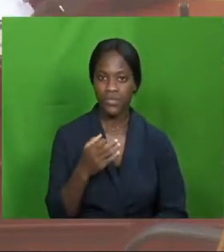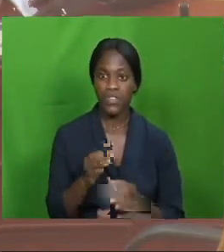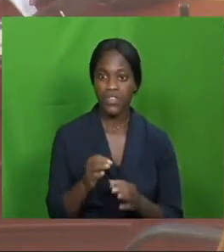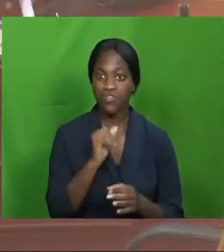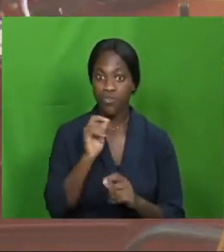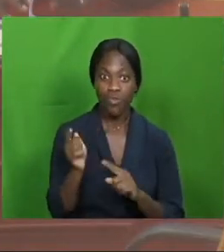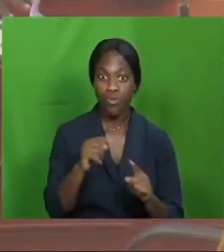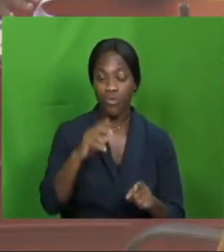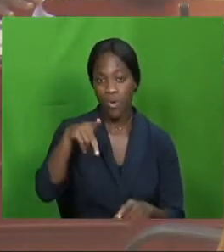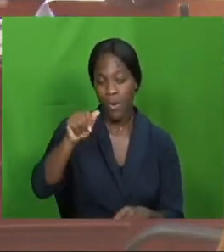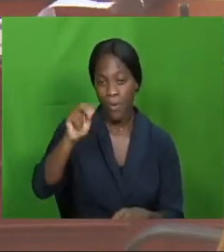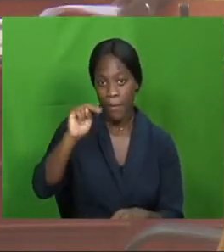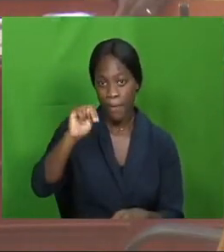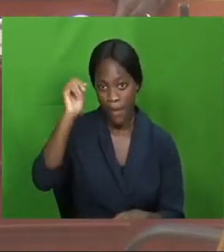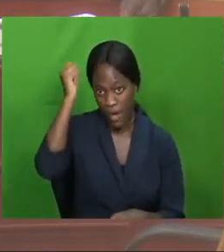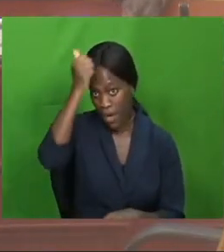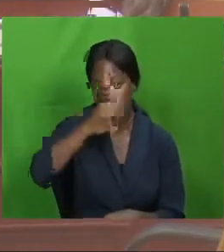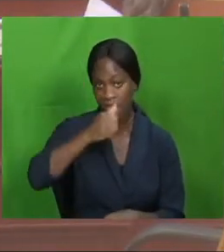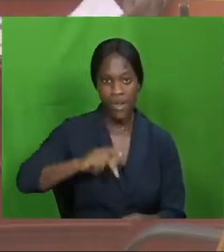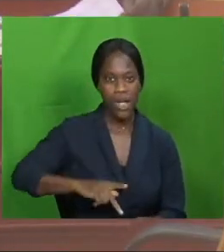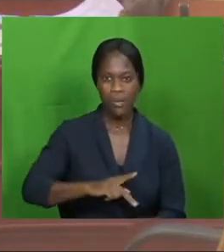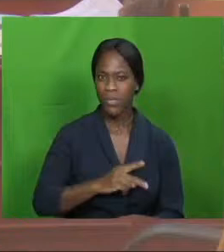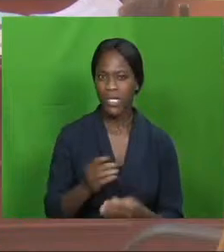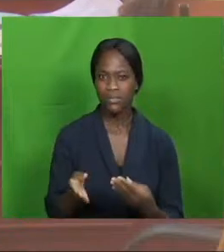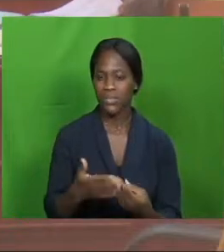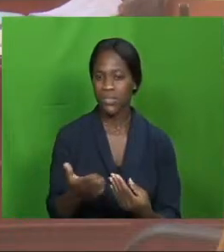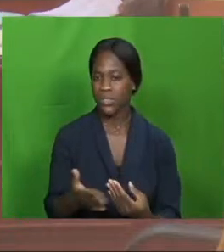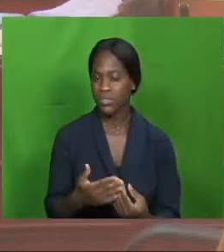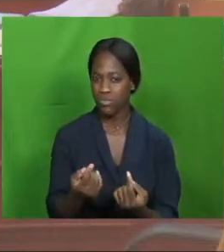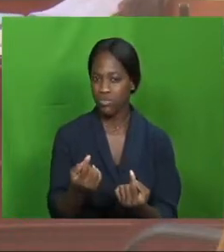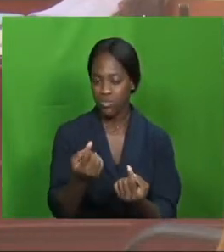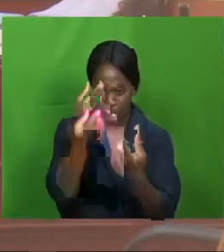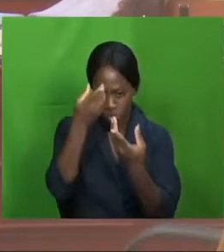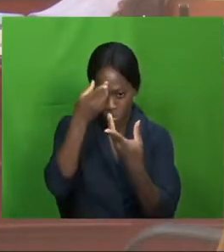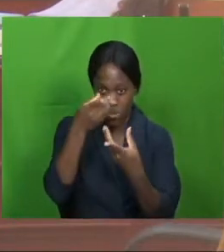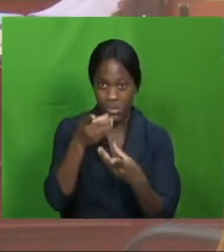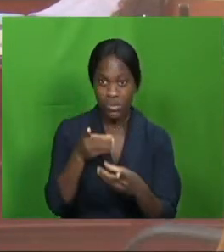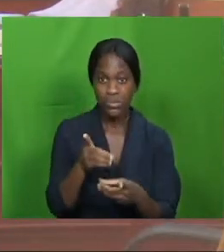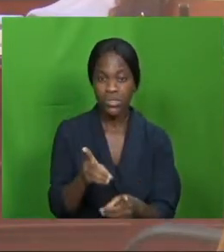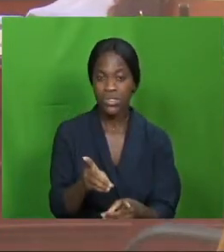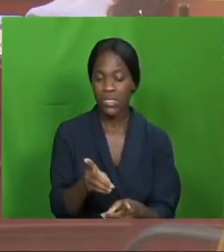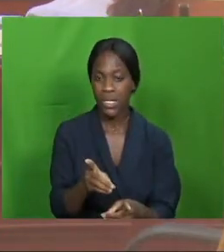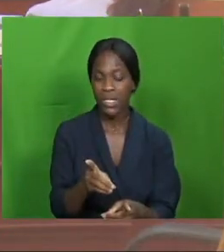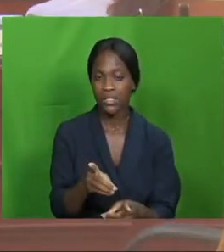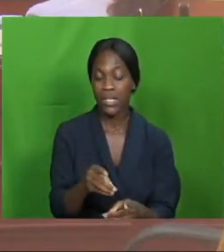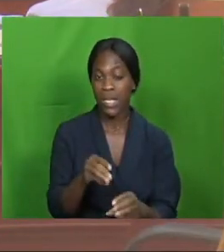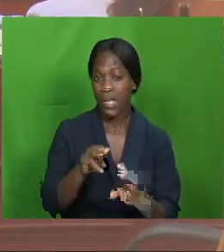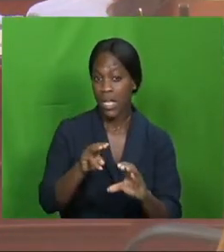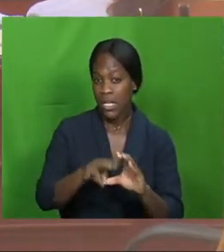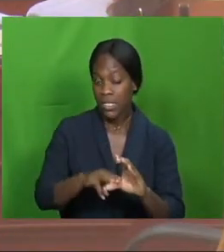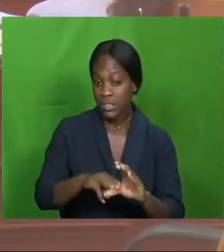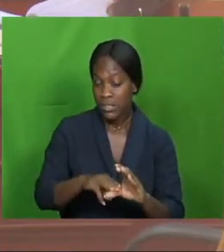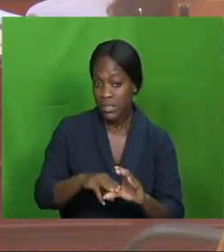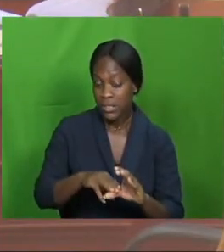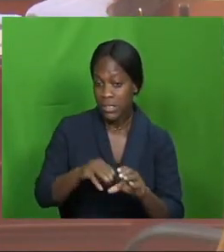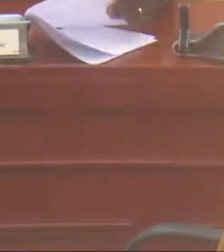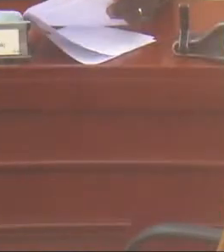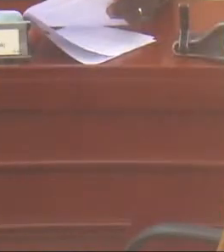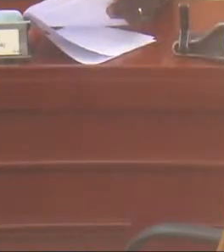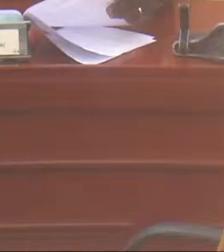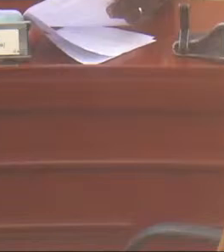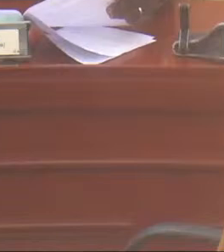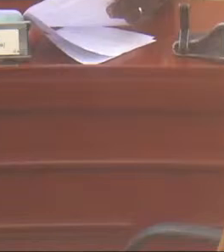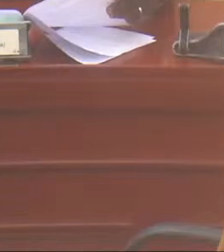Parliament easy to come to this conclusion that the chair just reported,